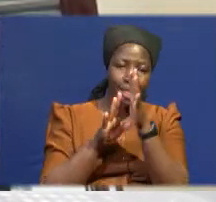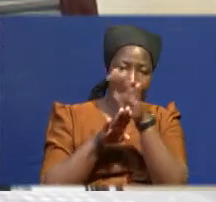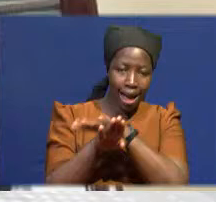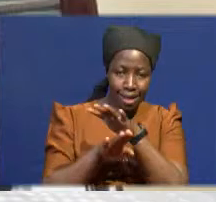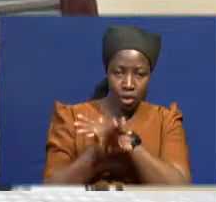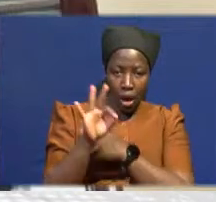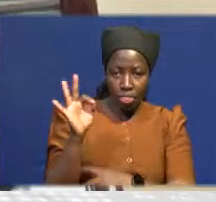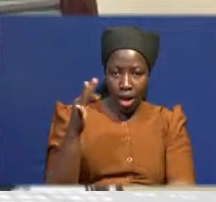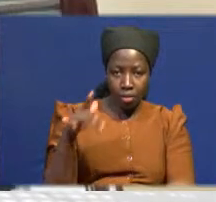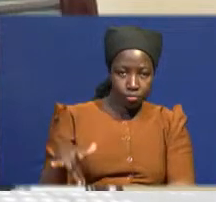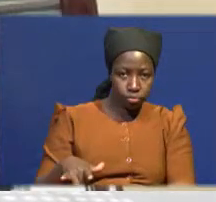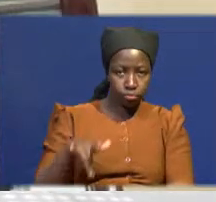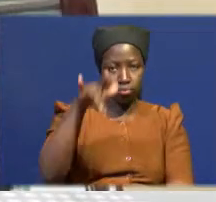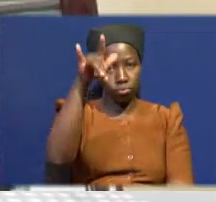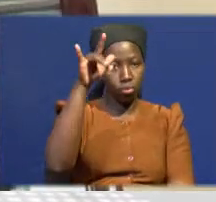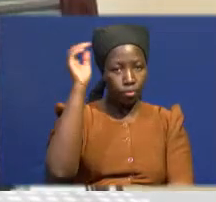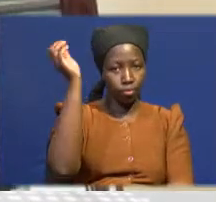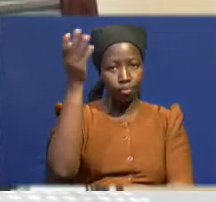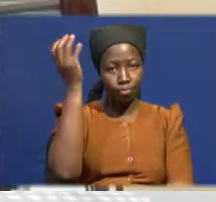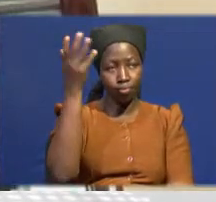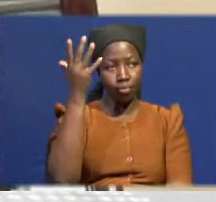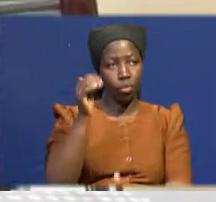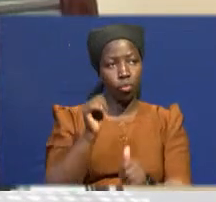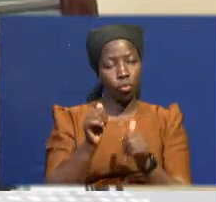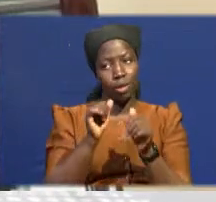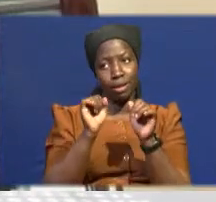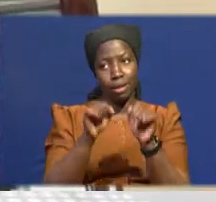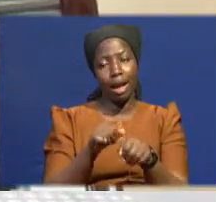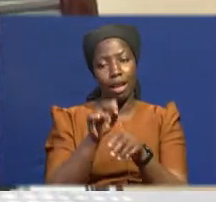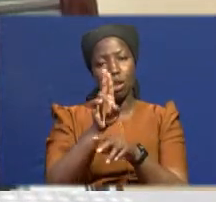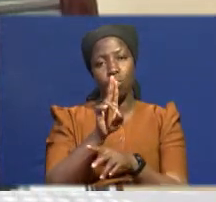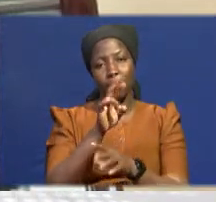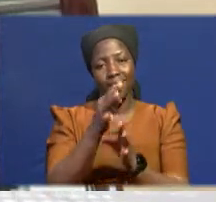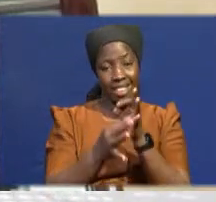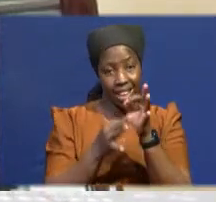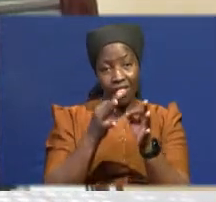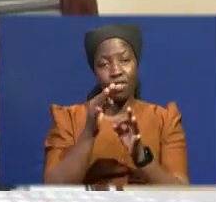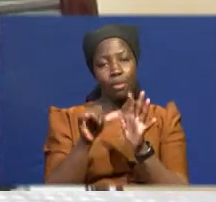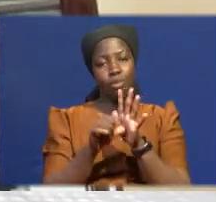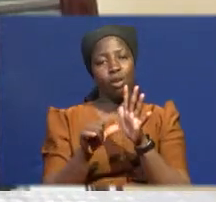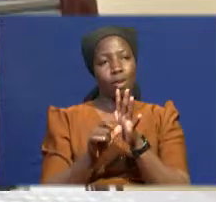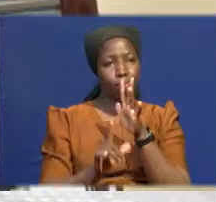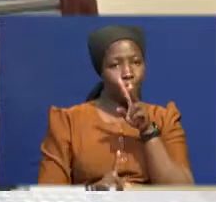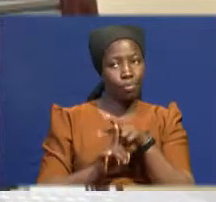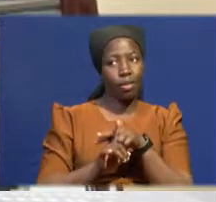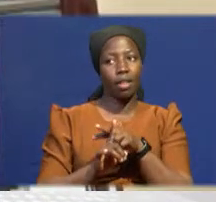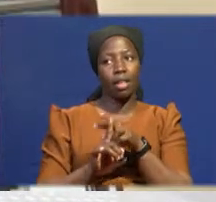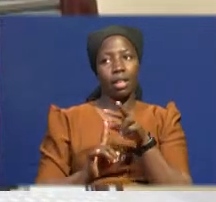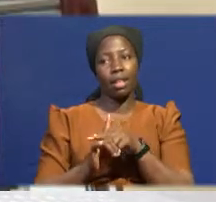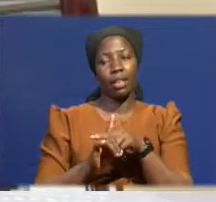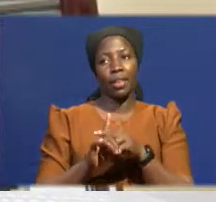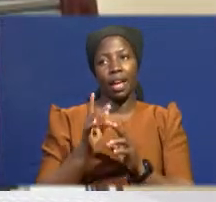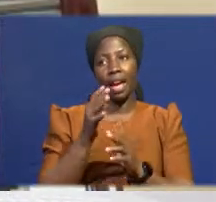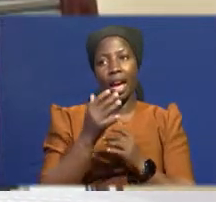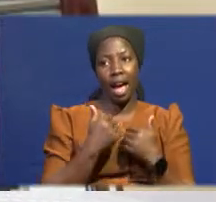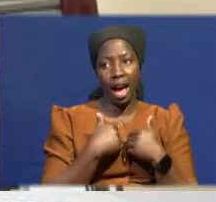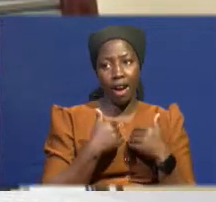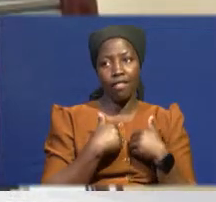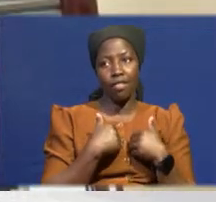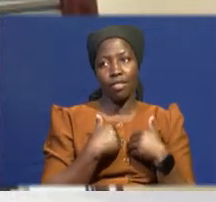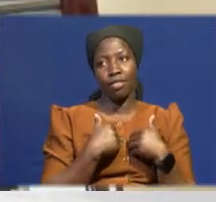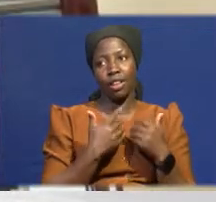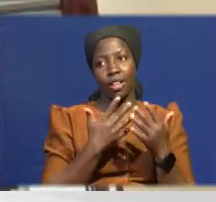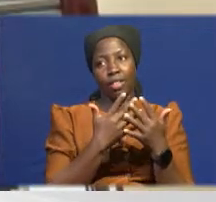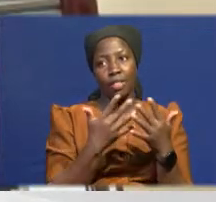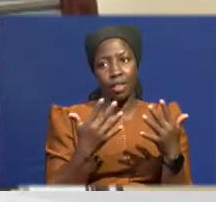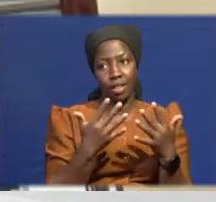can commandeer in the event of a crisis. I have 25 MIVs, all of ALS